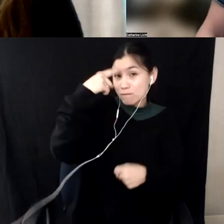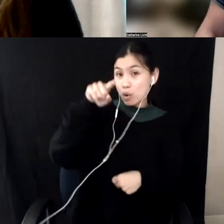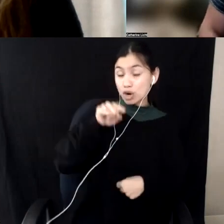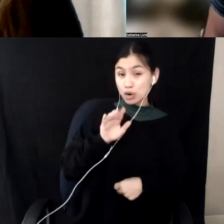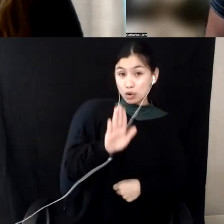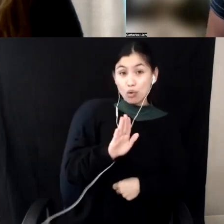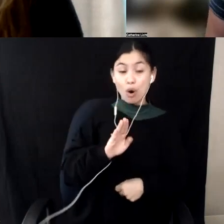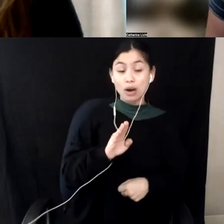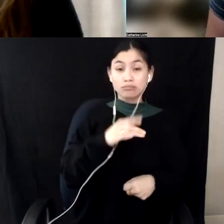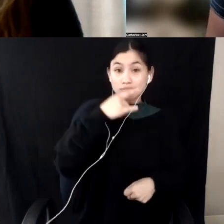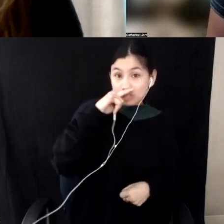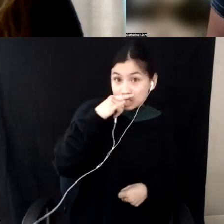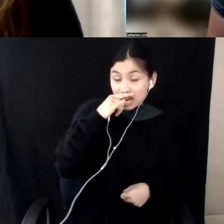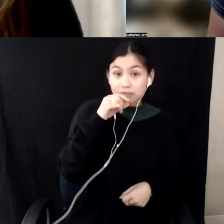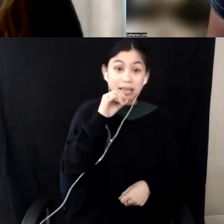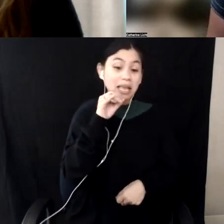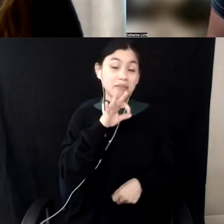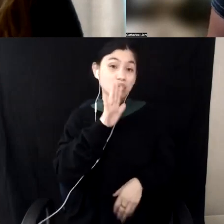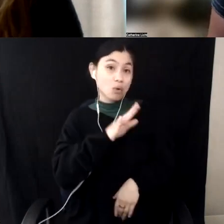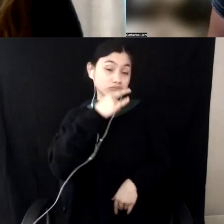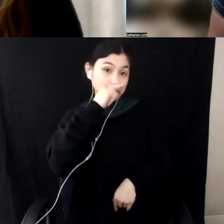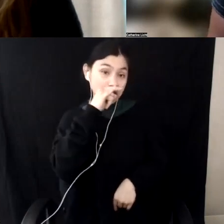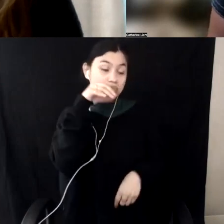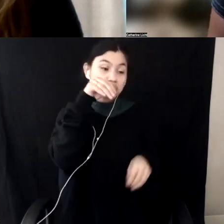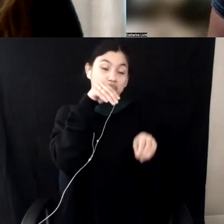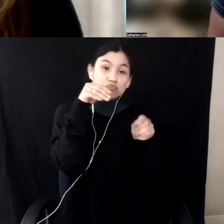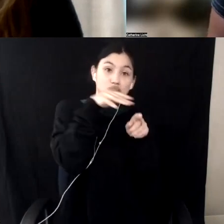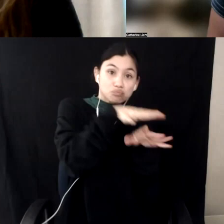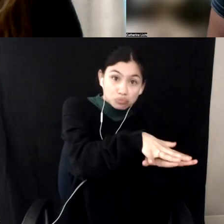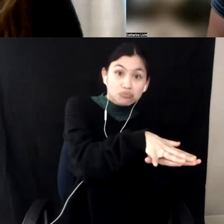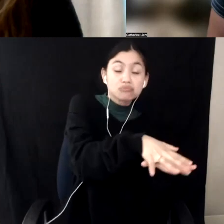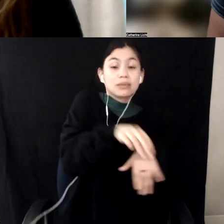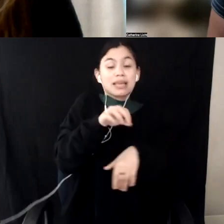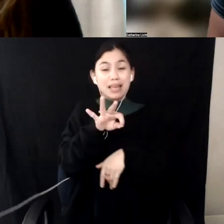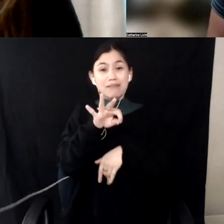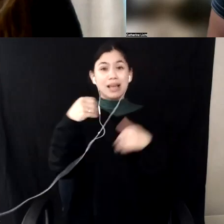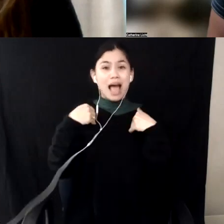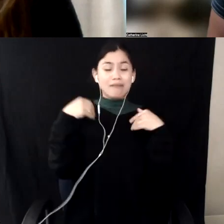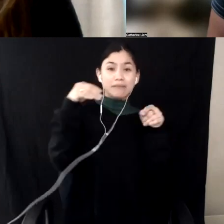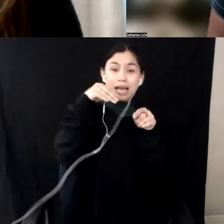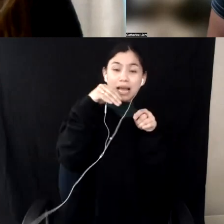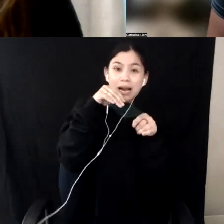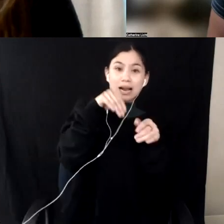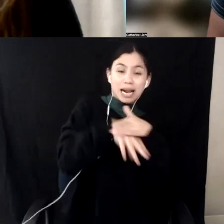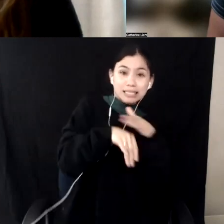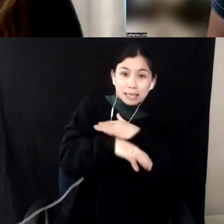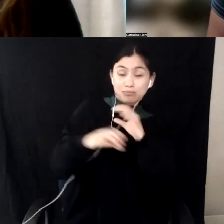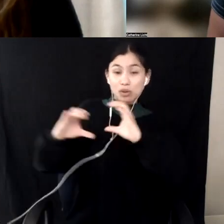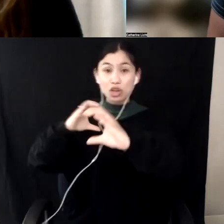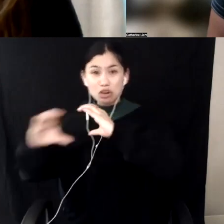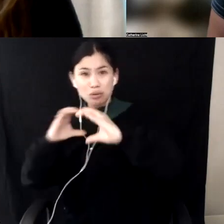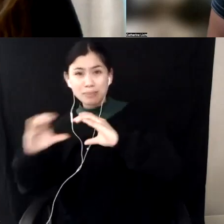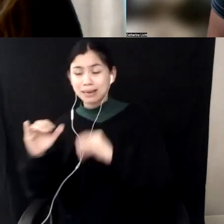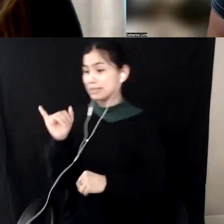your child that's in mainstream, is that you have accessible communication, which includes you